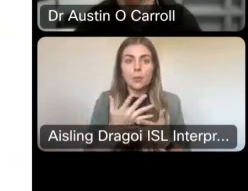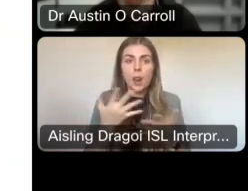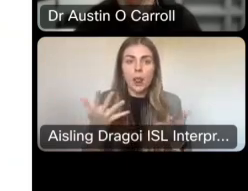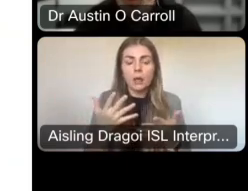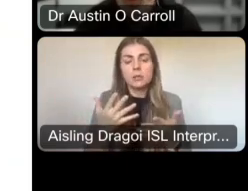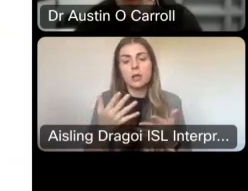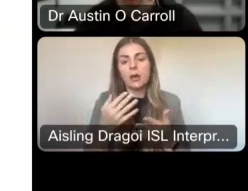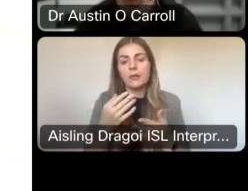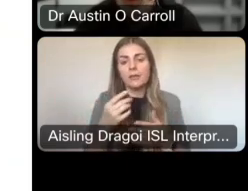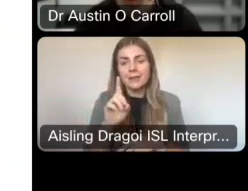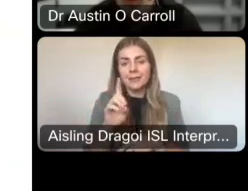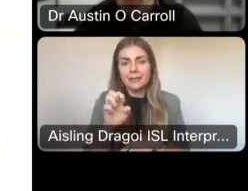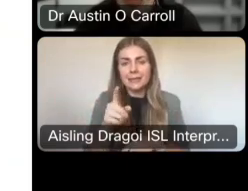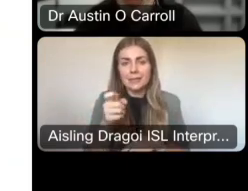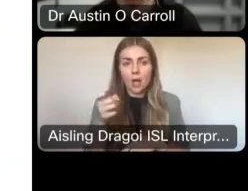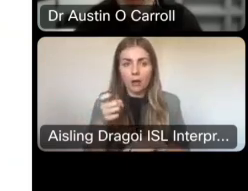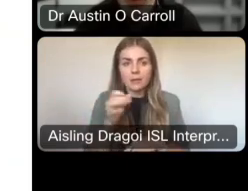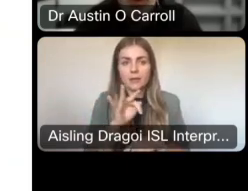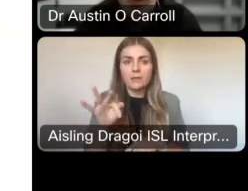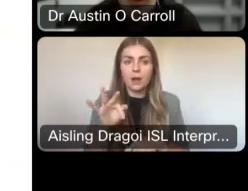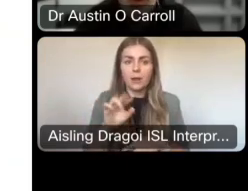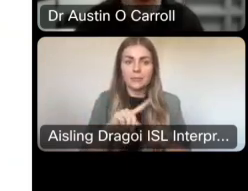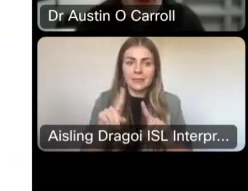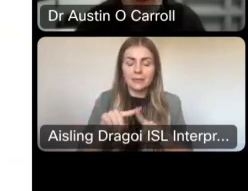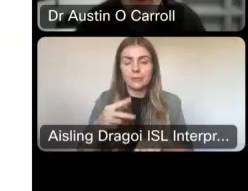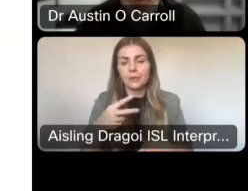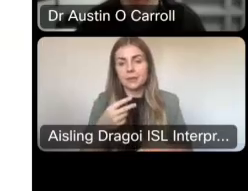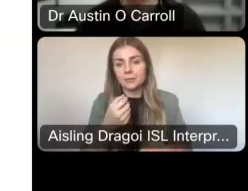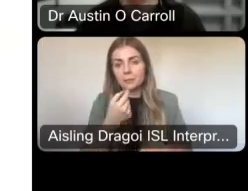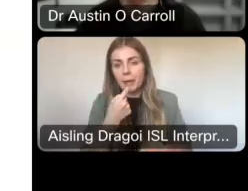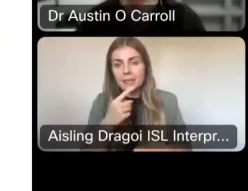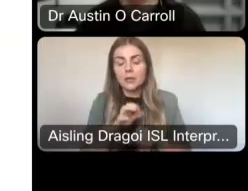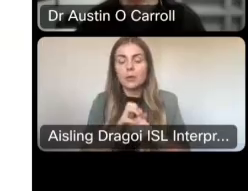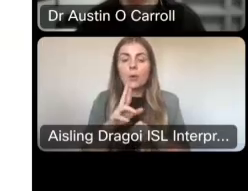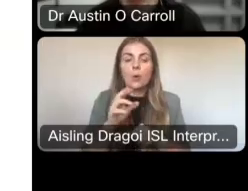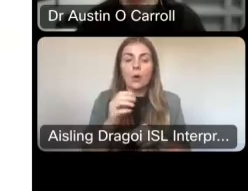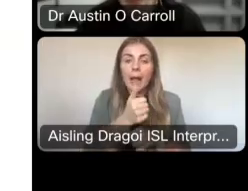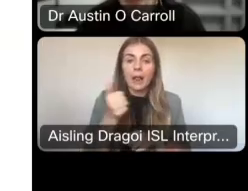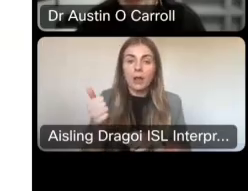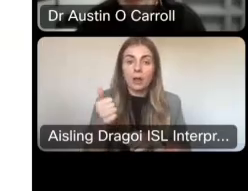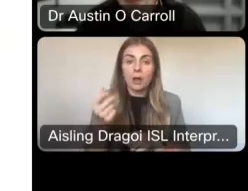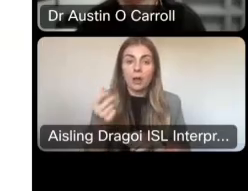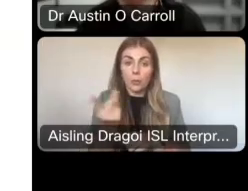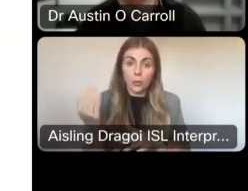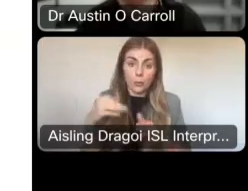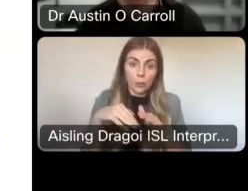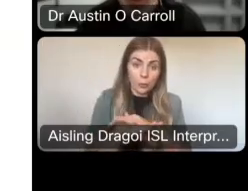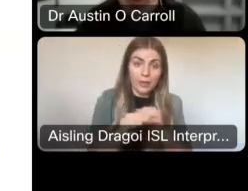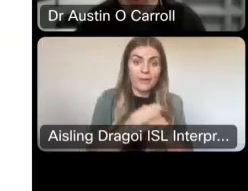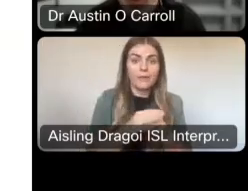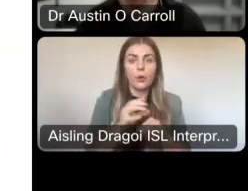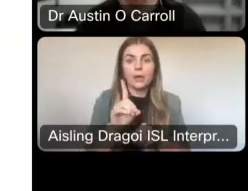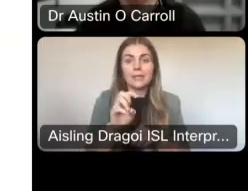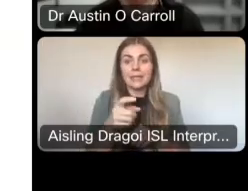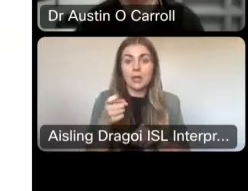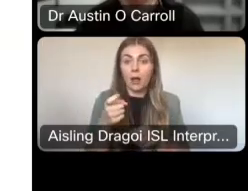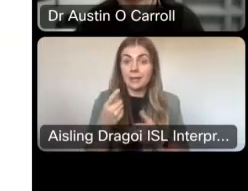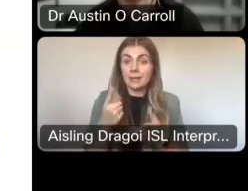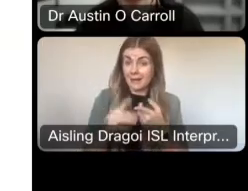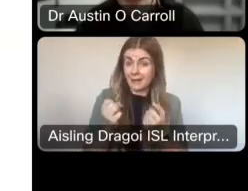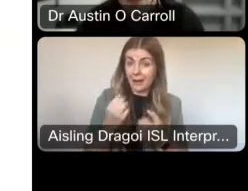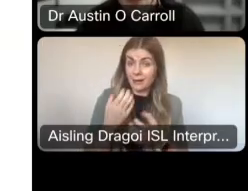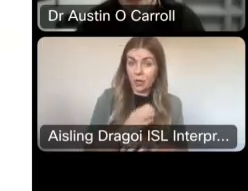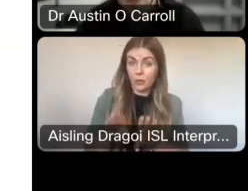coming in for a benzodiazepine detox. They were partners, and they had their child with them. And we